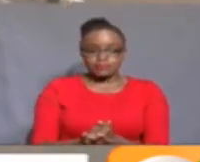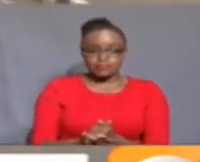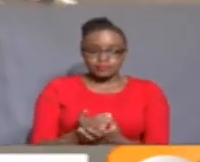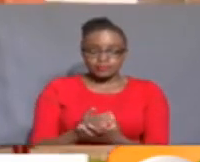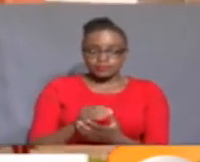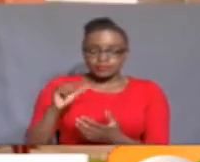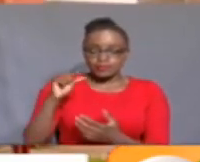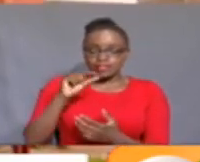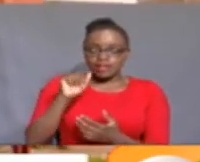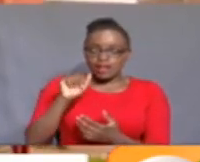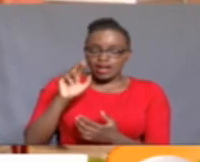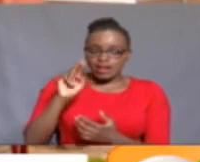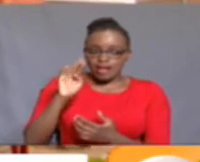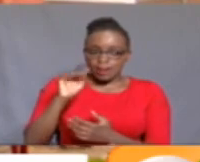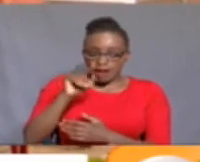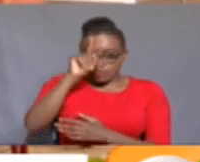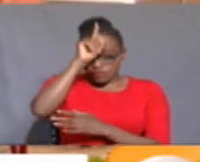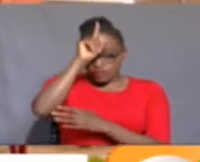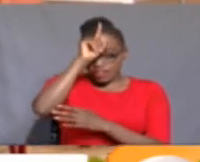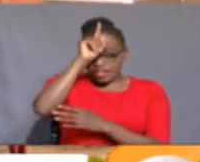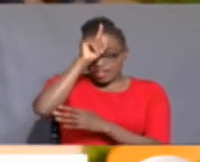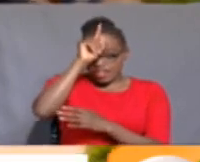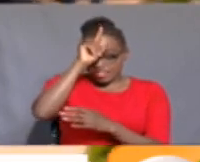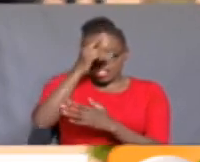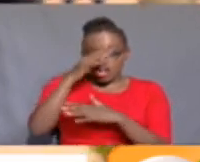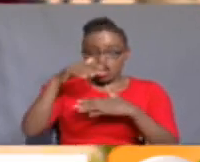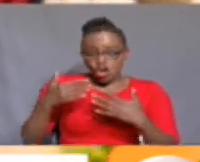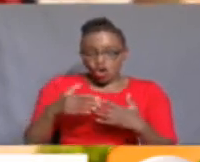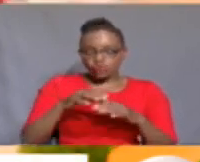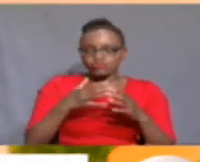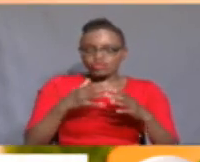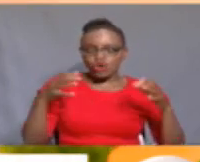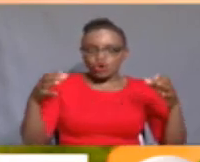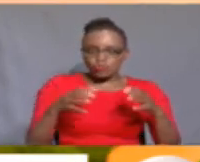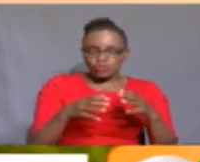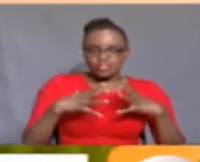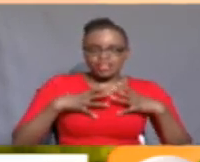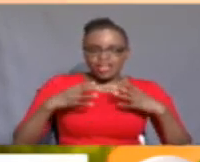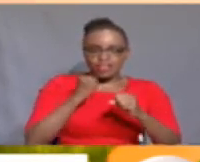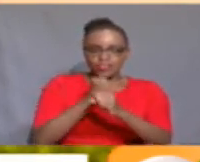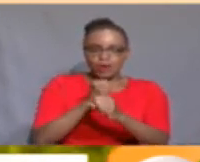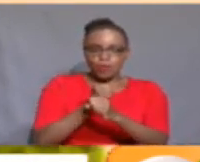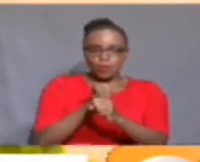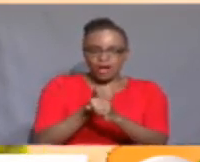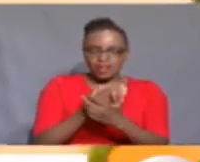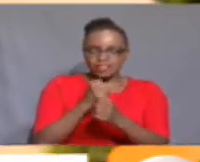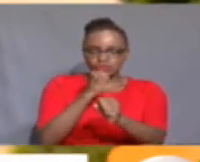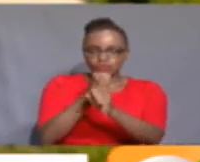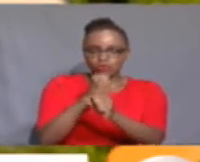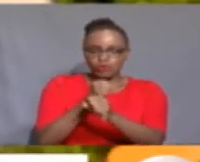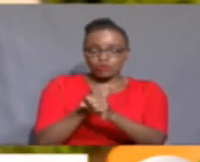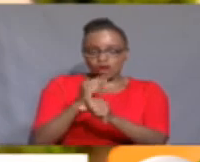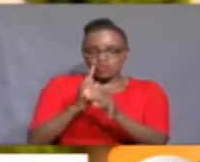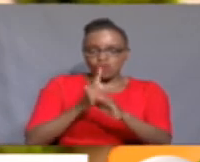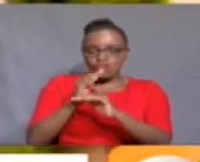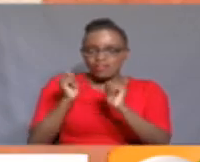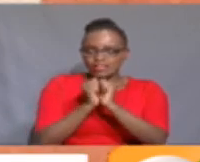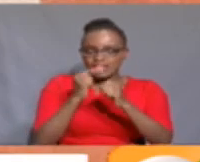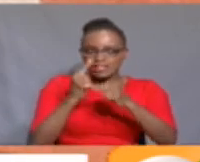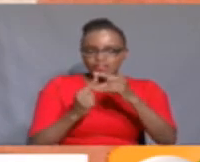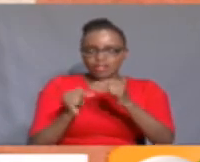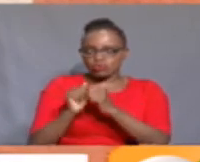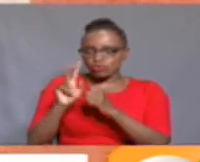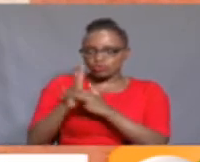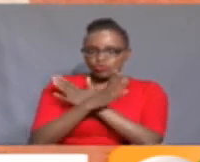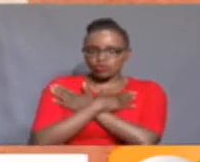Ngaramba Cyprien is a village doctor, or commonly known as a community health worker. He has done this job for 10 years alongside two of his